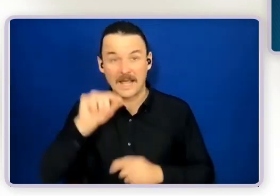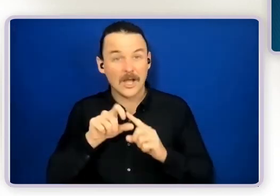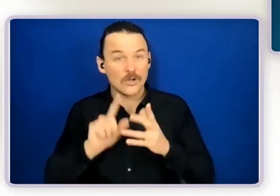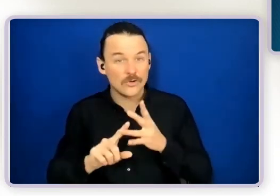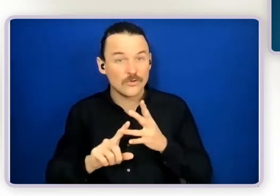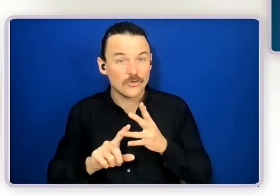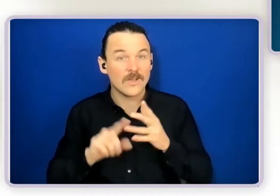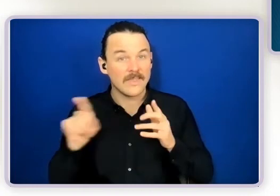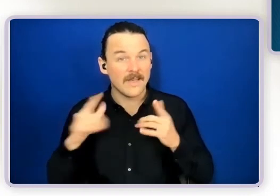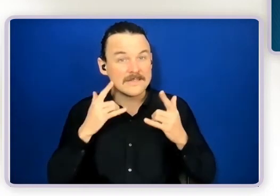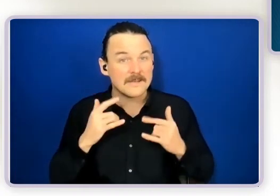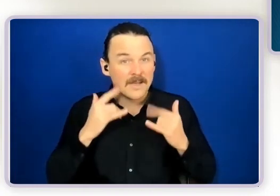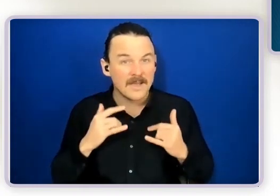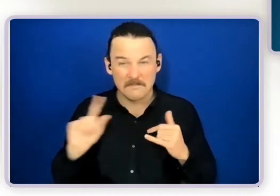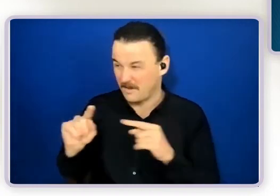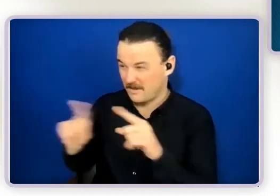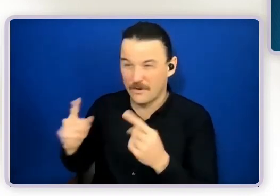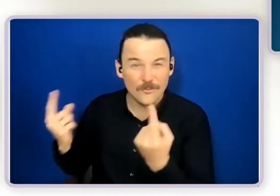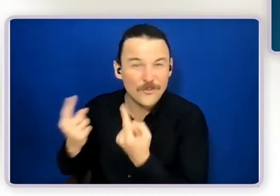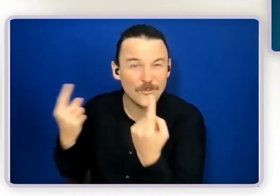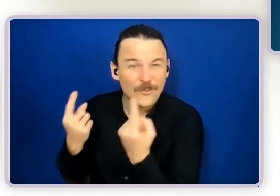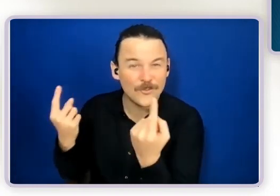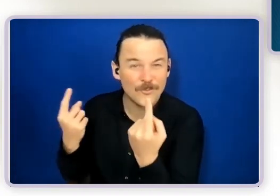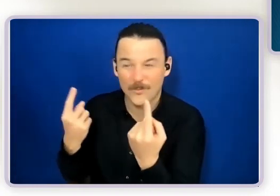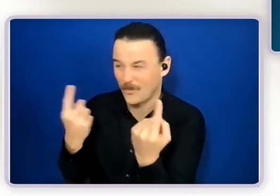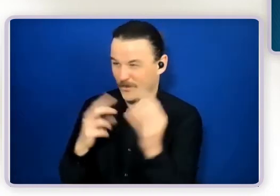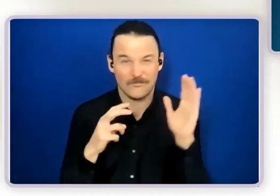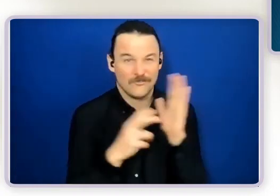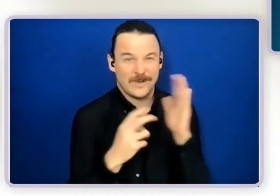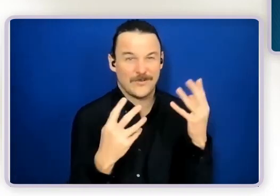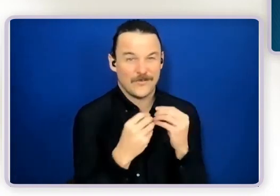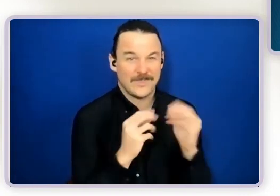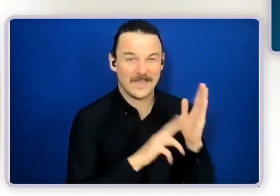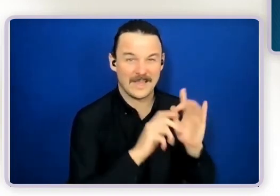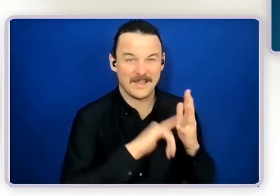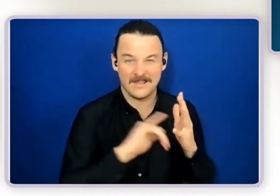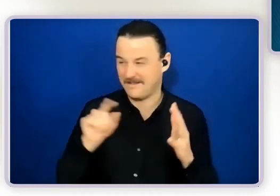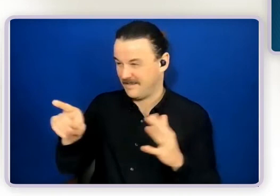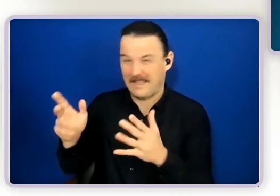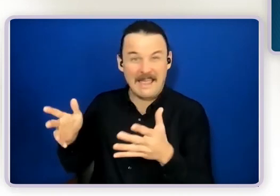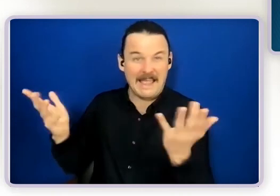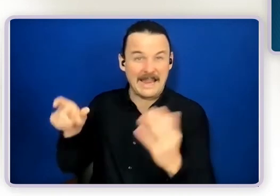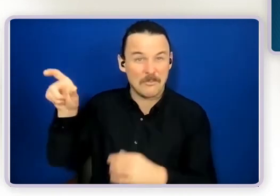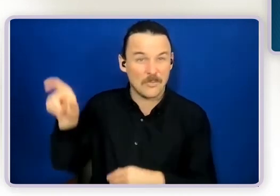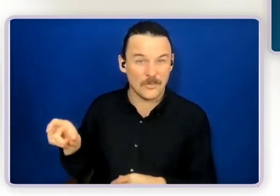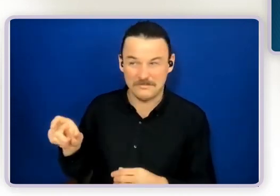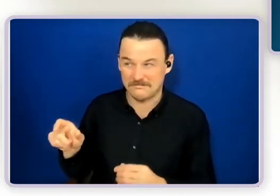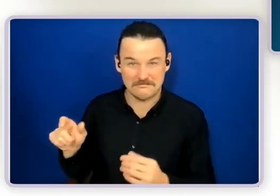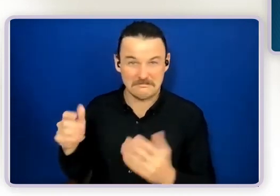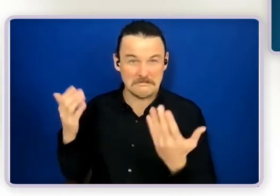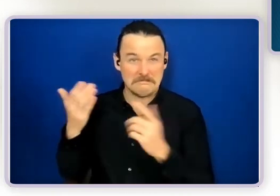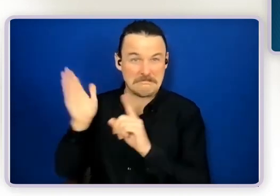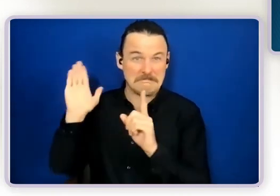sorts of people who can make a case for themselves to the NDIS. This is before they shortly